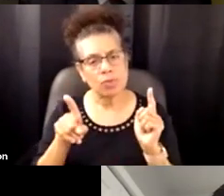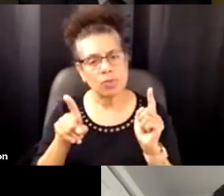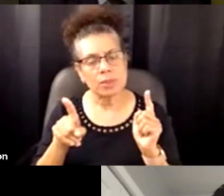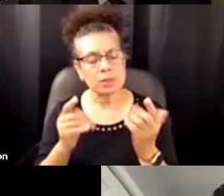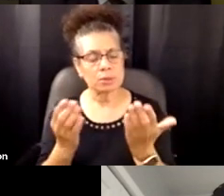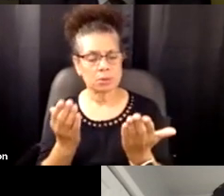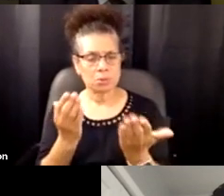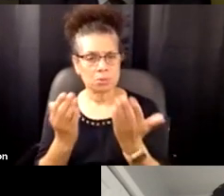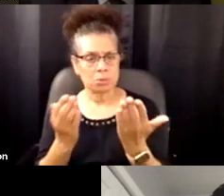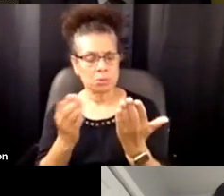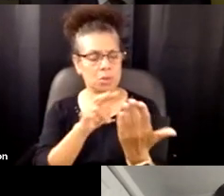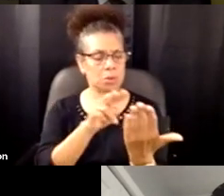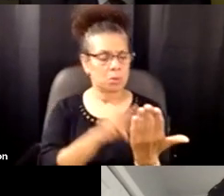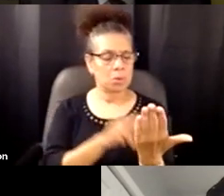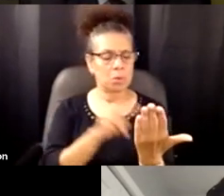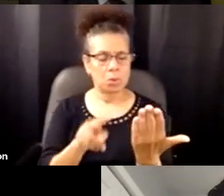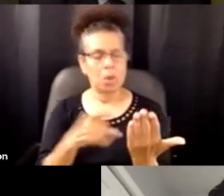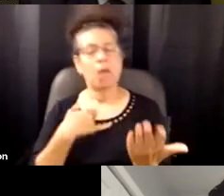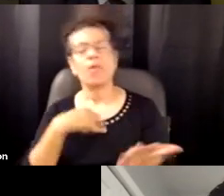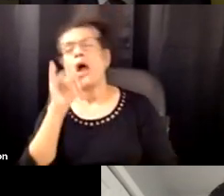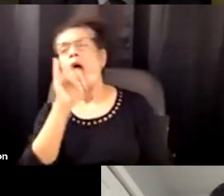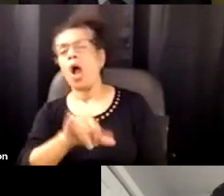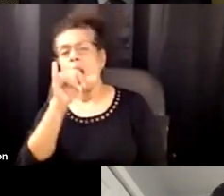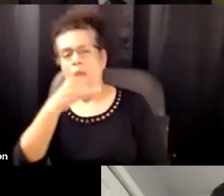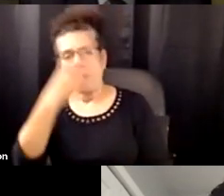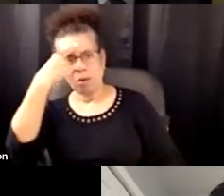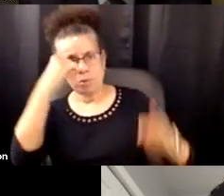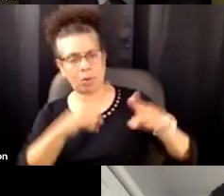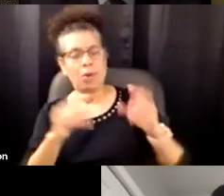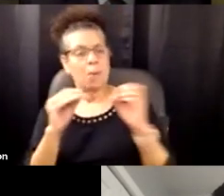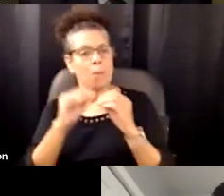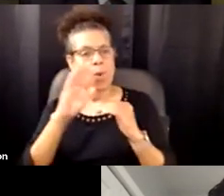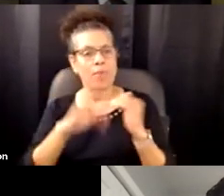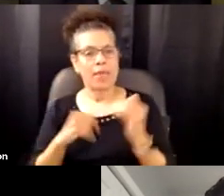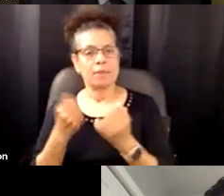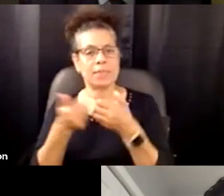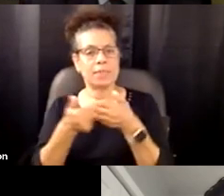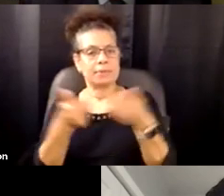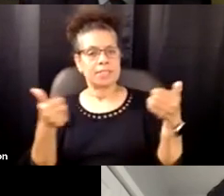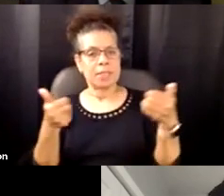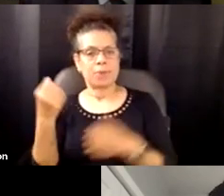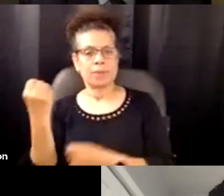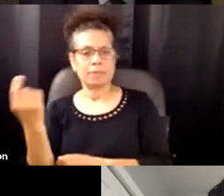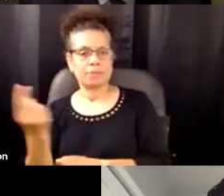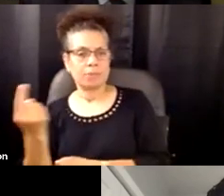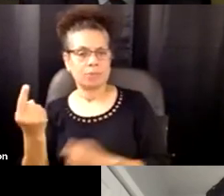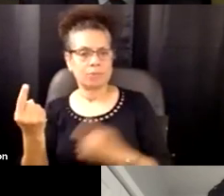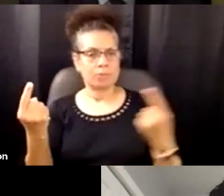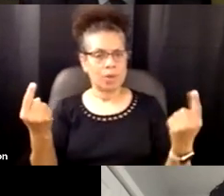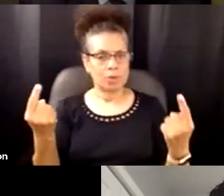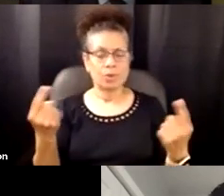and helped us push to some more consensus um beyond what we were able to do alone so we welcome that opportunity for members to join us in those